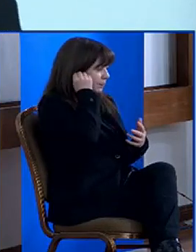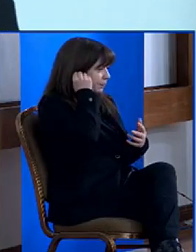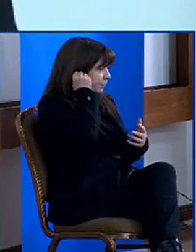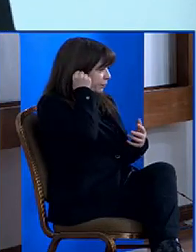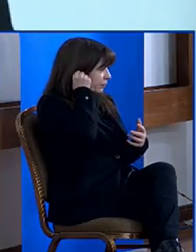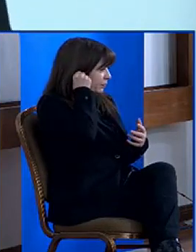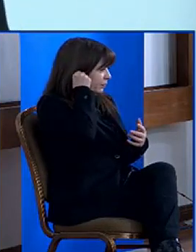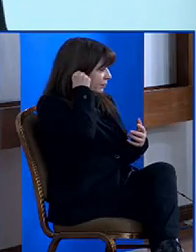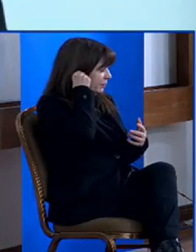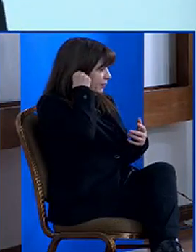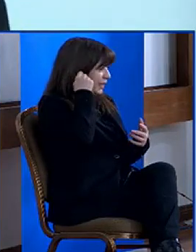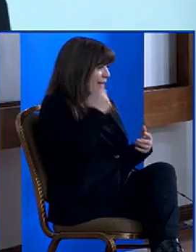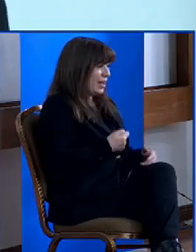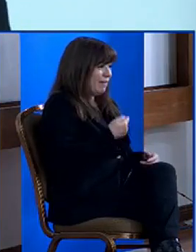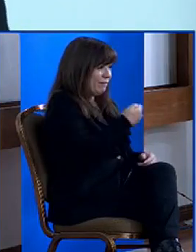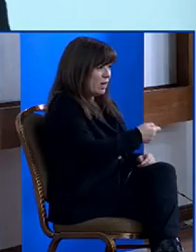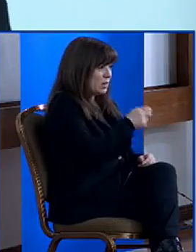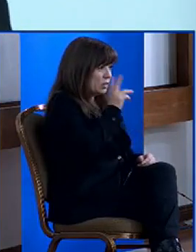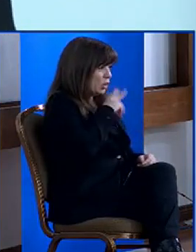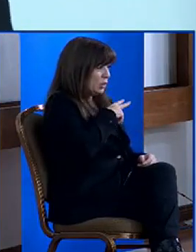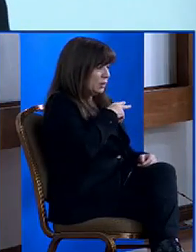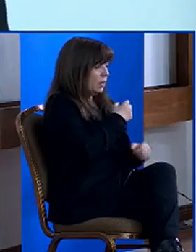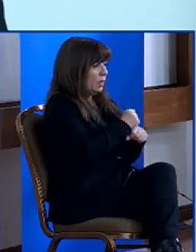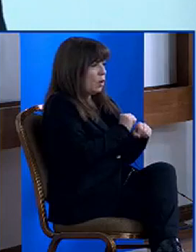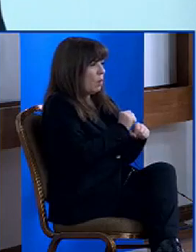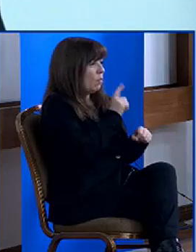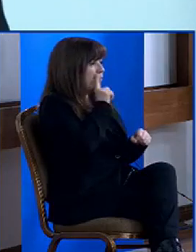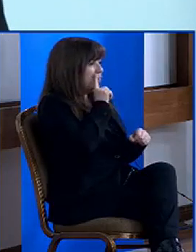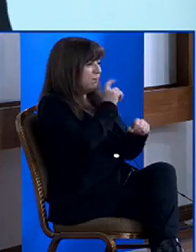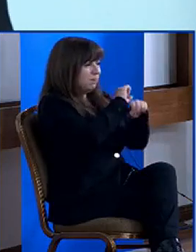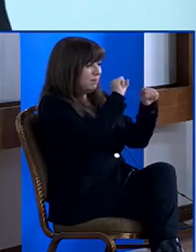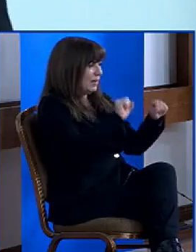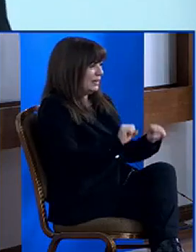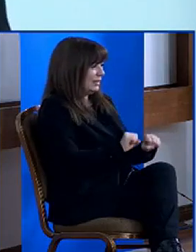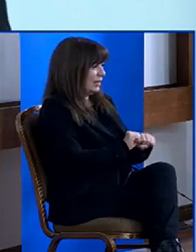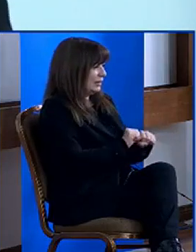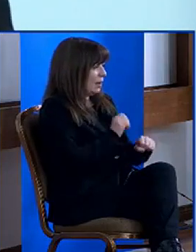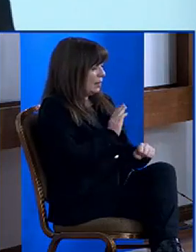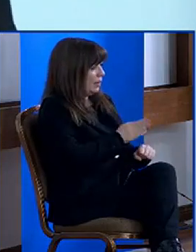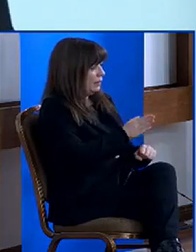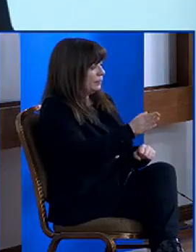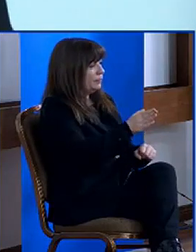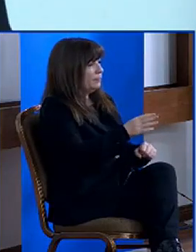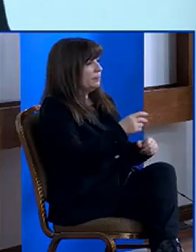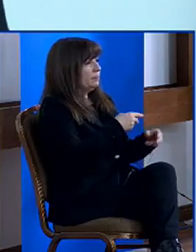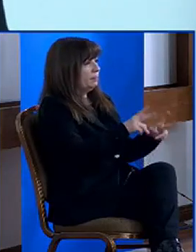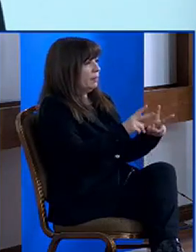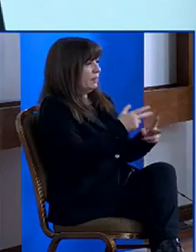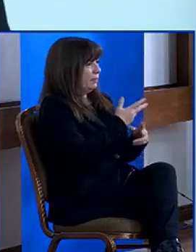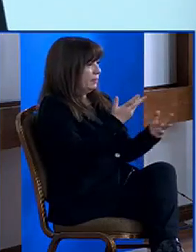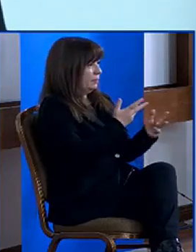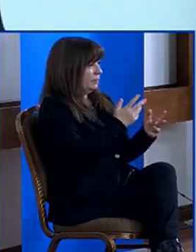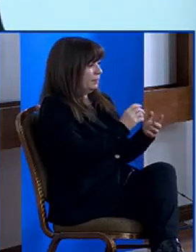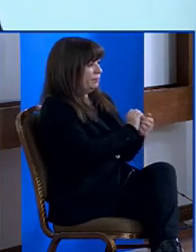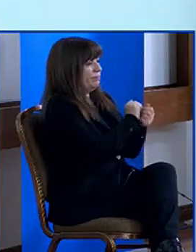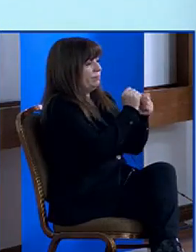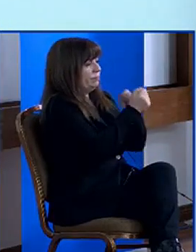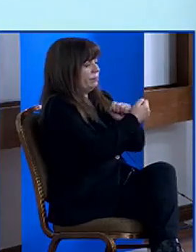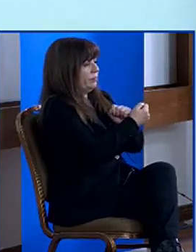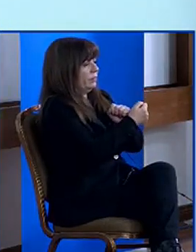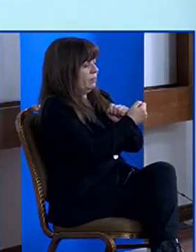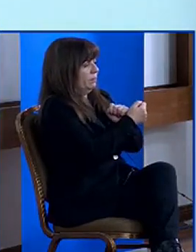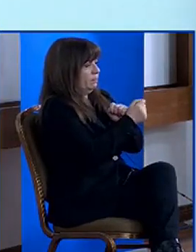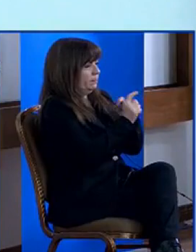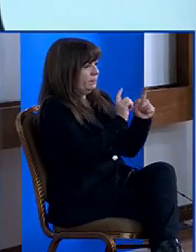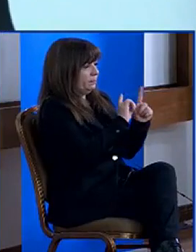energy systems and power that will make sure that we can transfer to net zero and keep the lights on and keep people healthy and make all the progress that